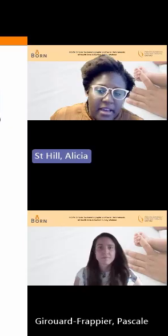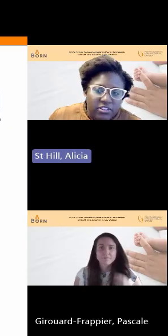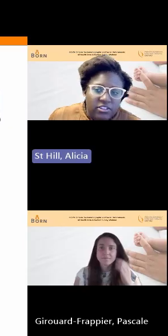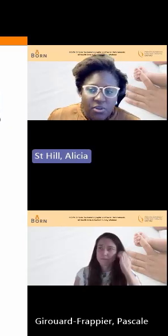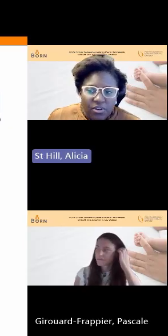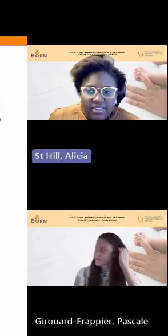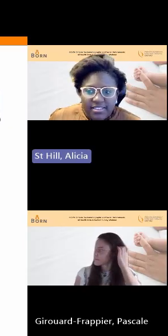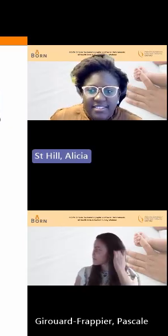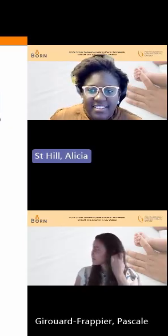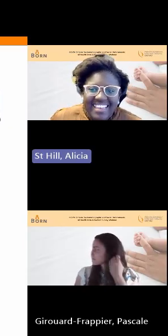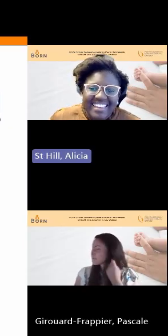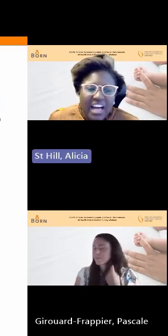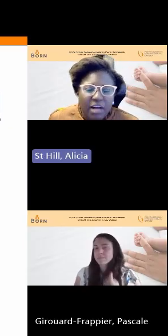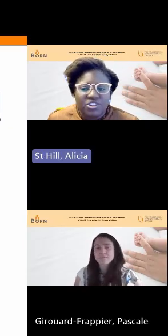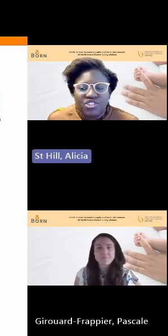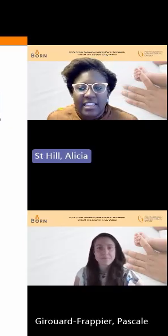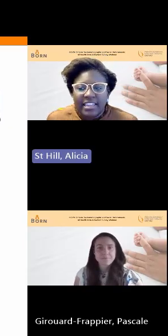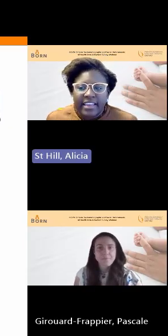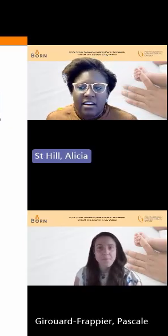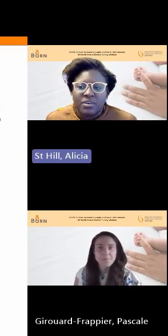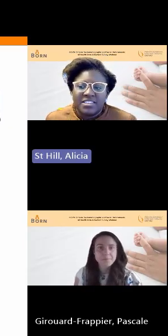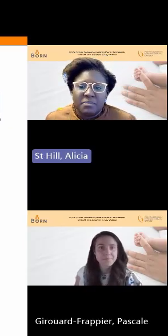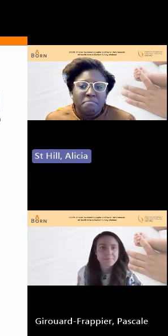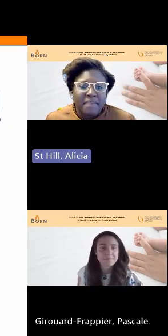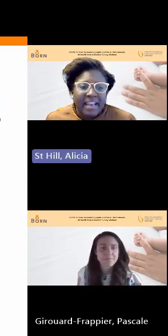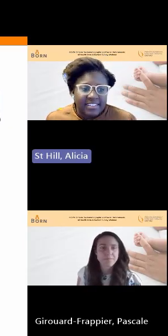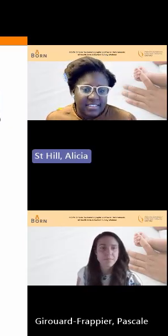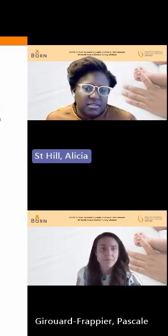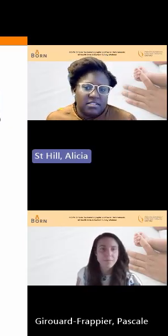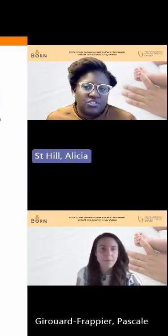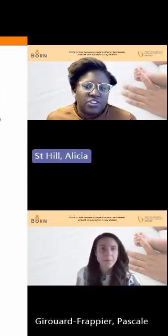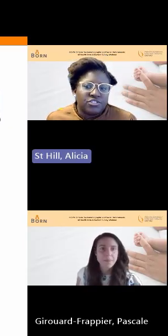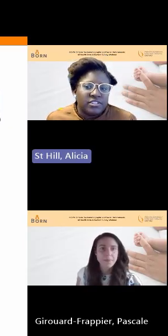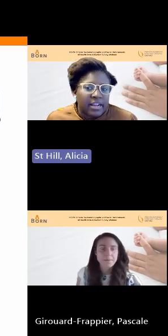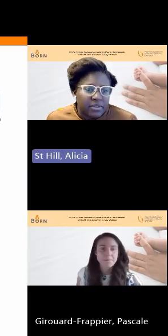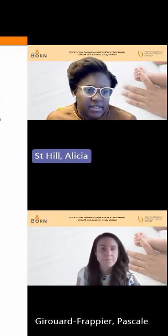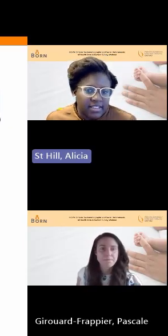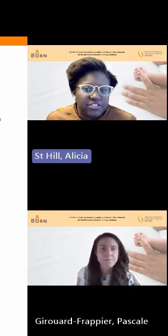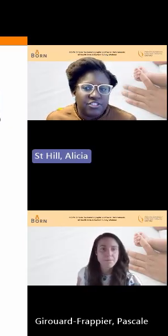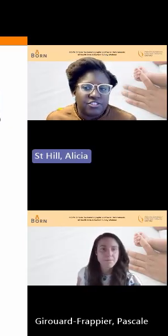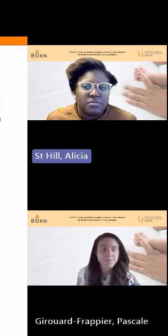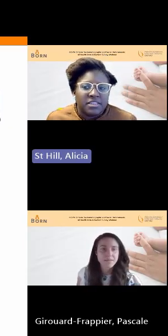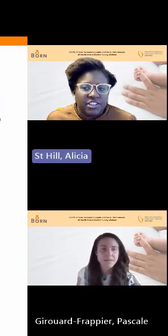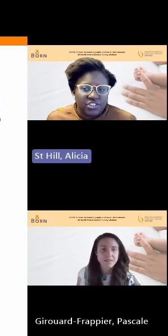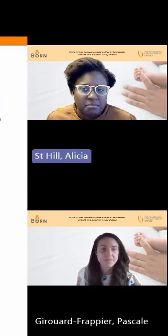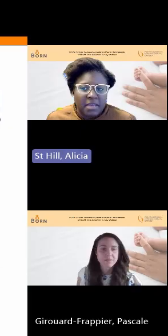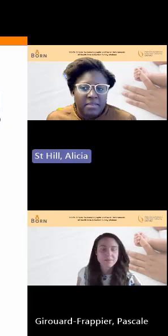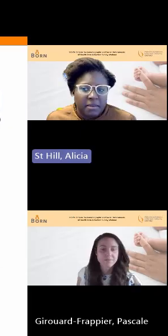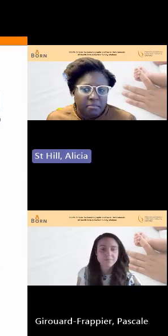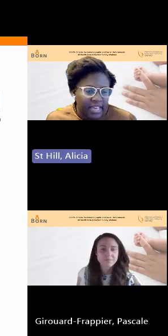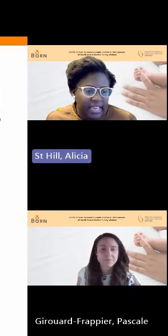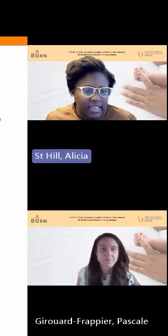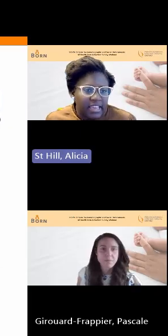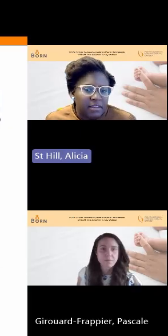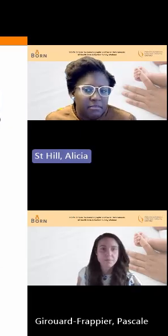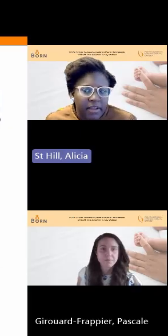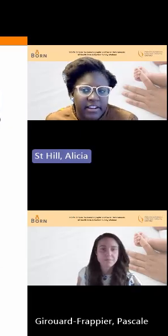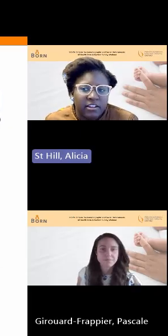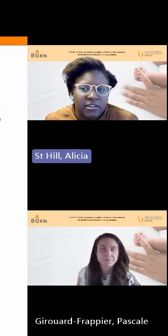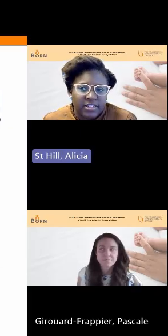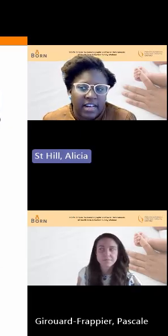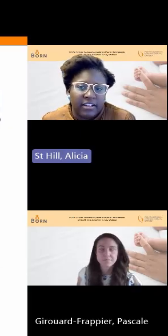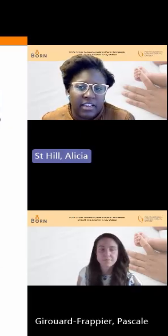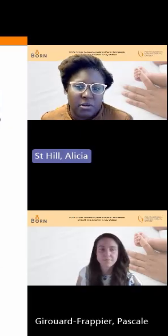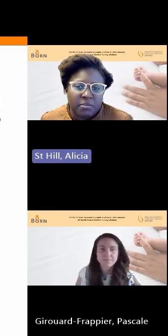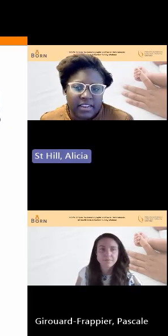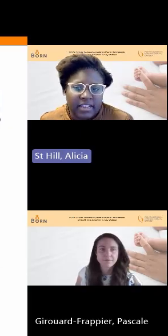Beyond the medical correlates, it can help to shed light on what some of the mechanisms, structural inequities, and discrimination may be at play in